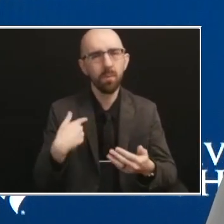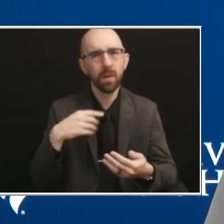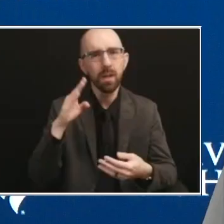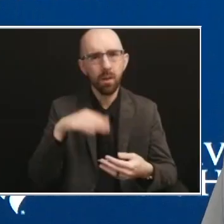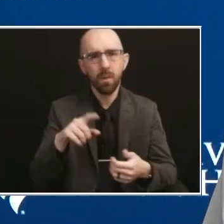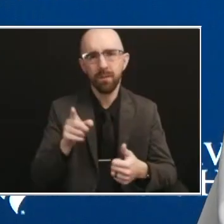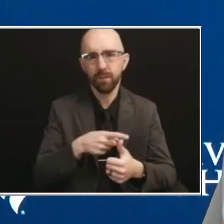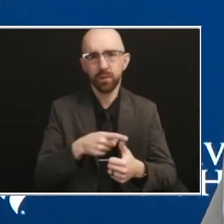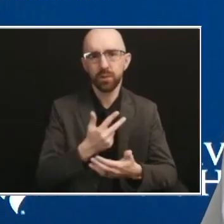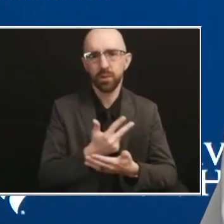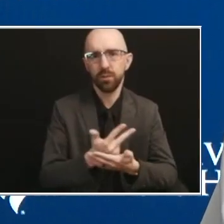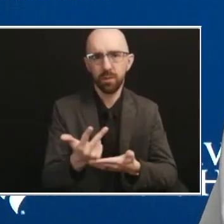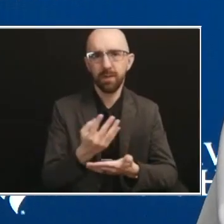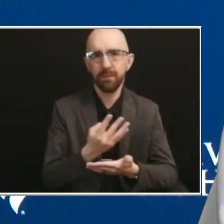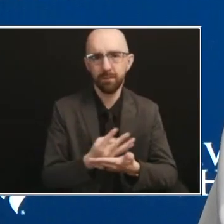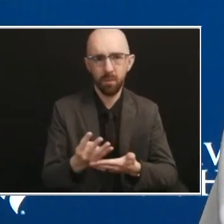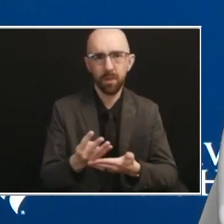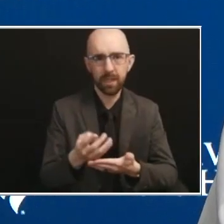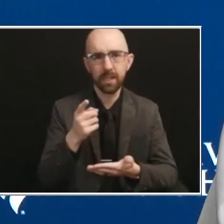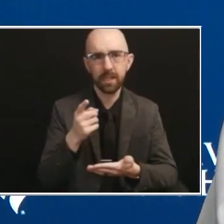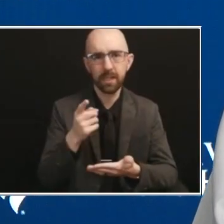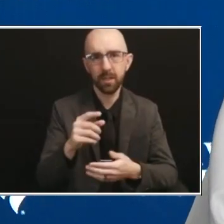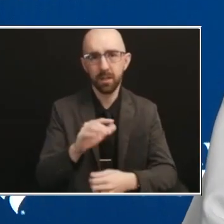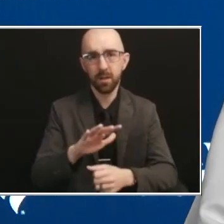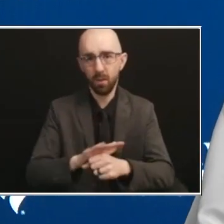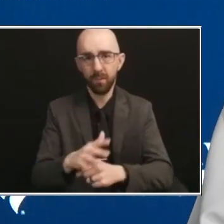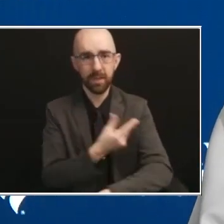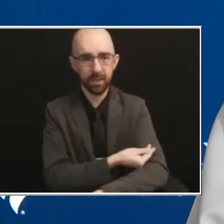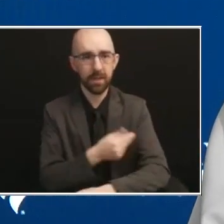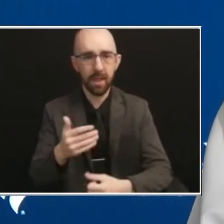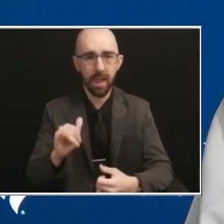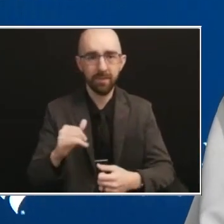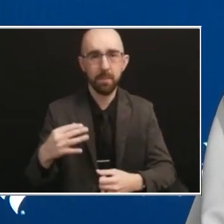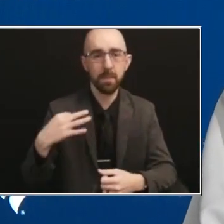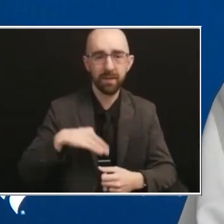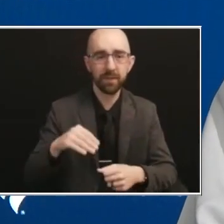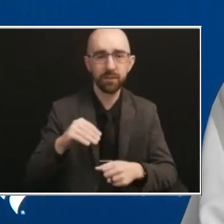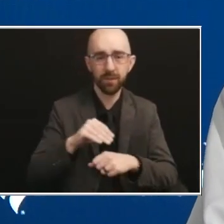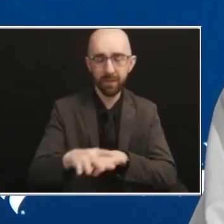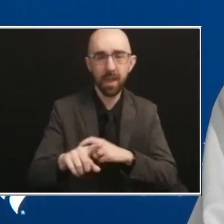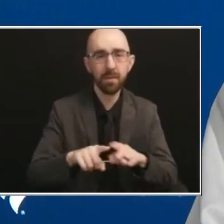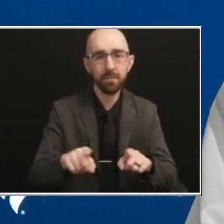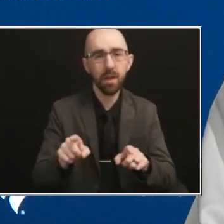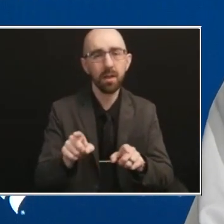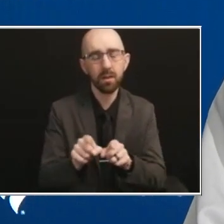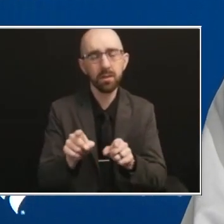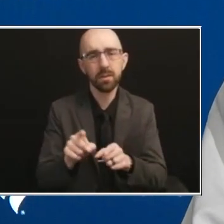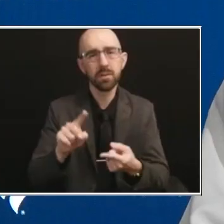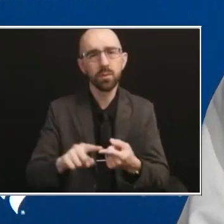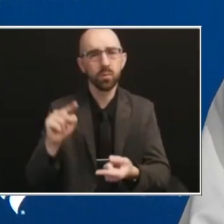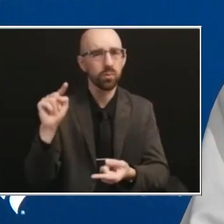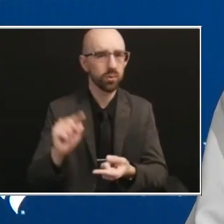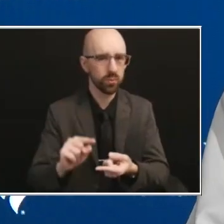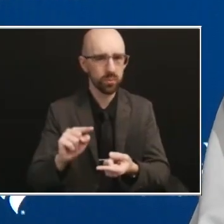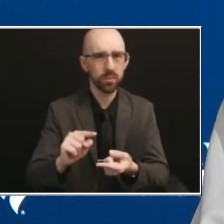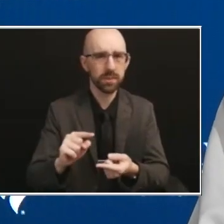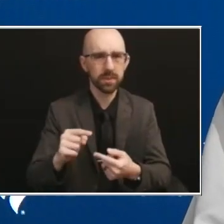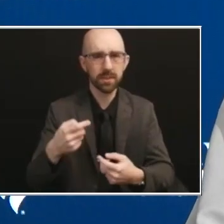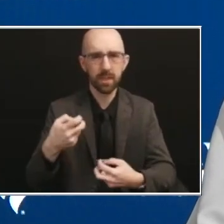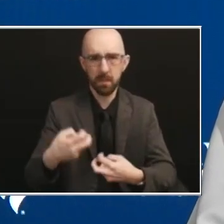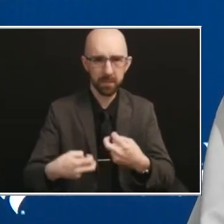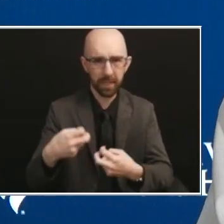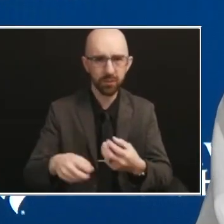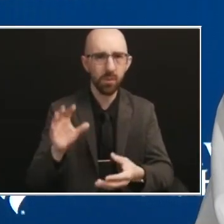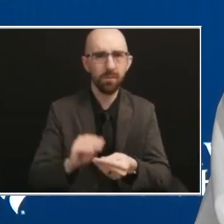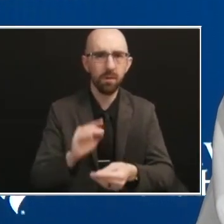after COVID vaccine, it can have that beneficial effect, but it is to reduce the complications and overall severity of